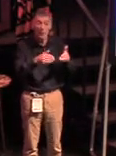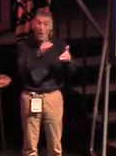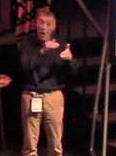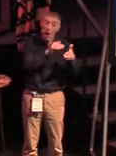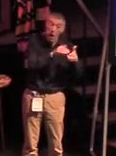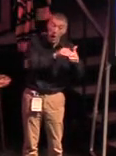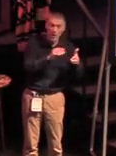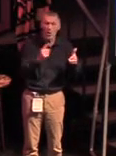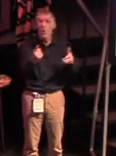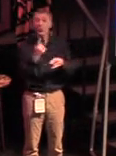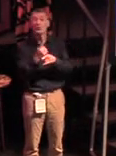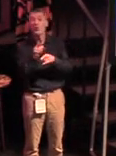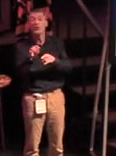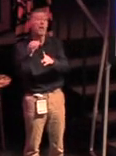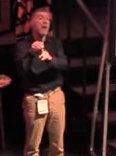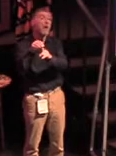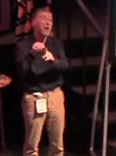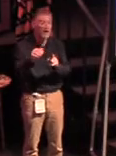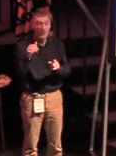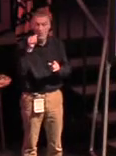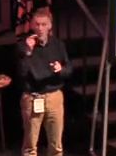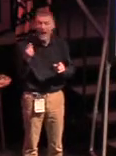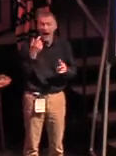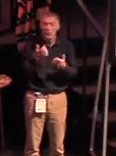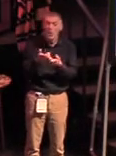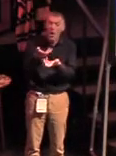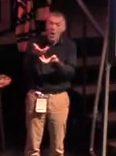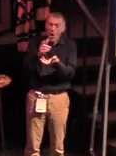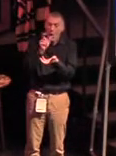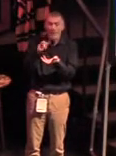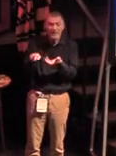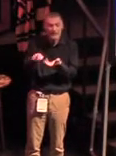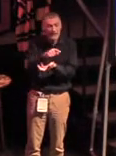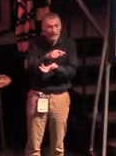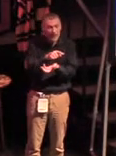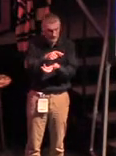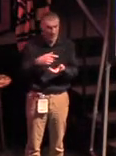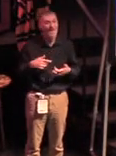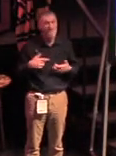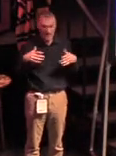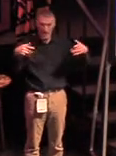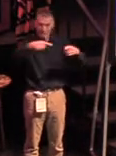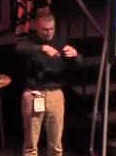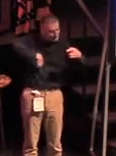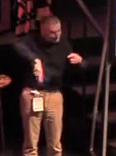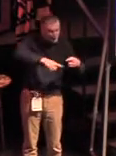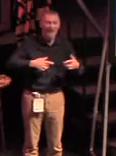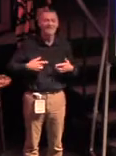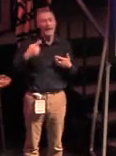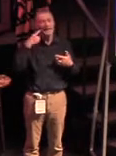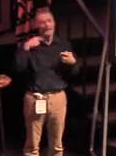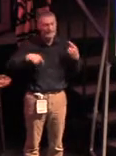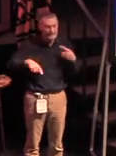or how to ask someone for a coffee. Those things become really easy. But now that they've left, they still see the